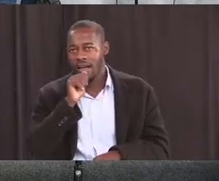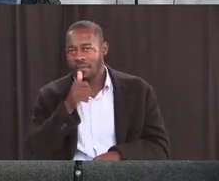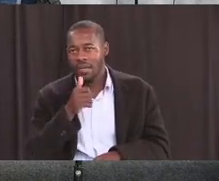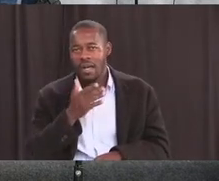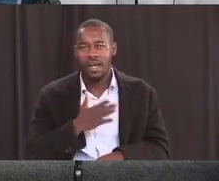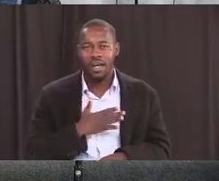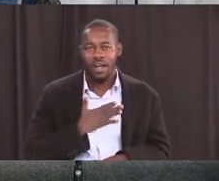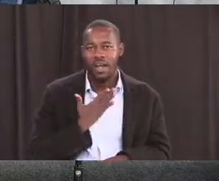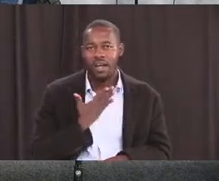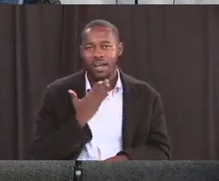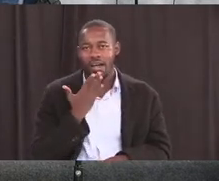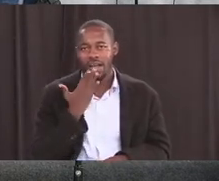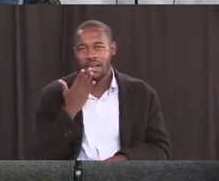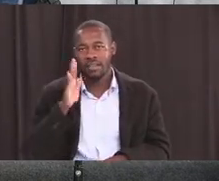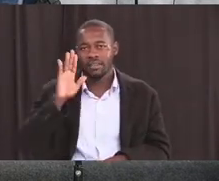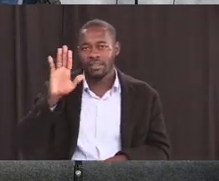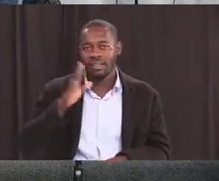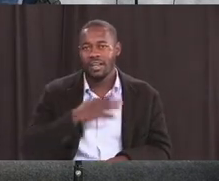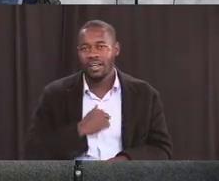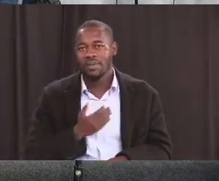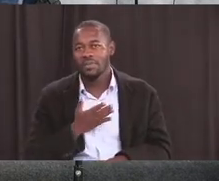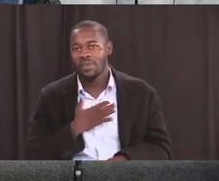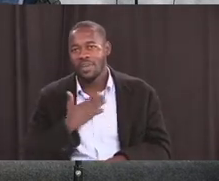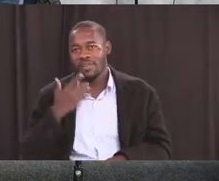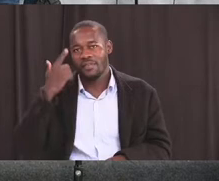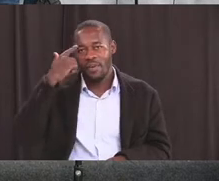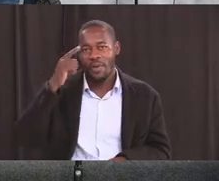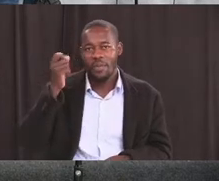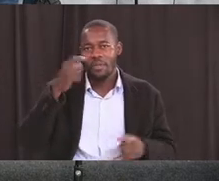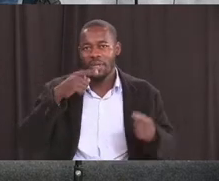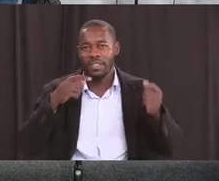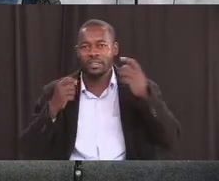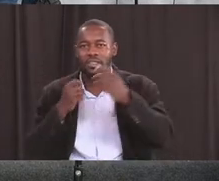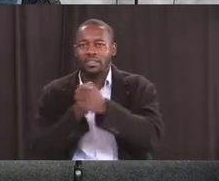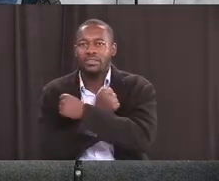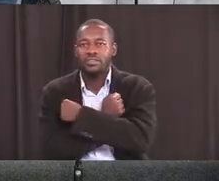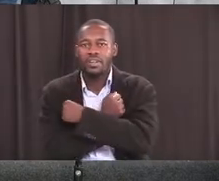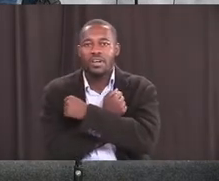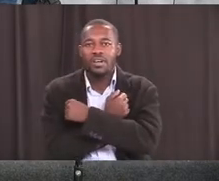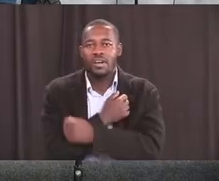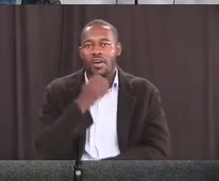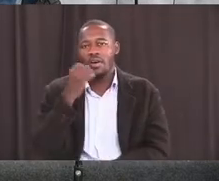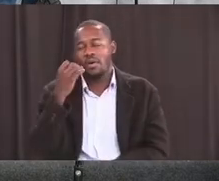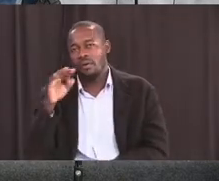is mine, bought with the precious blood of